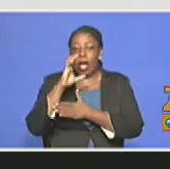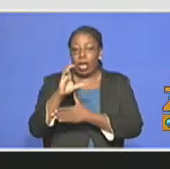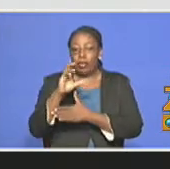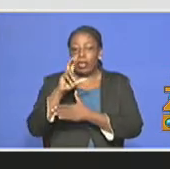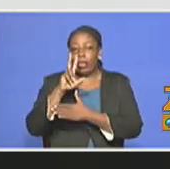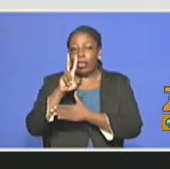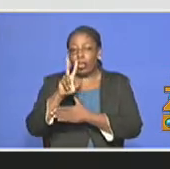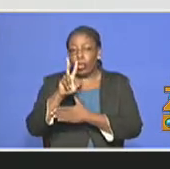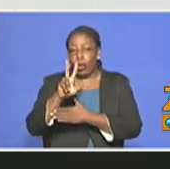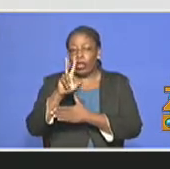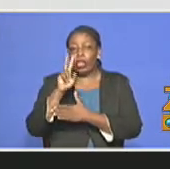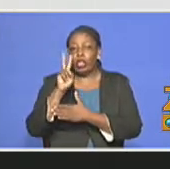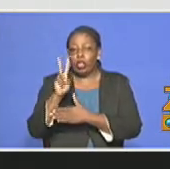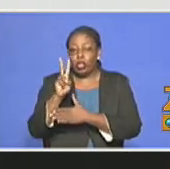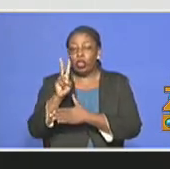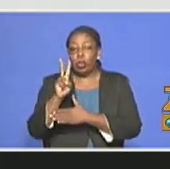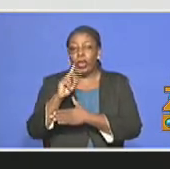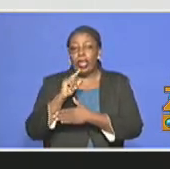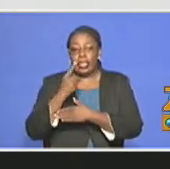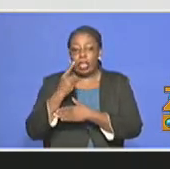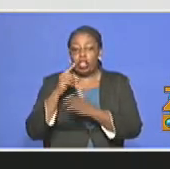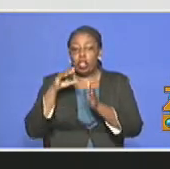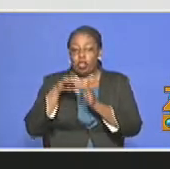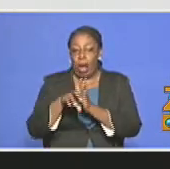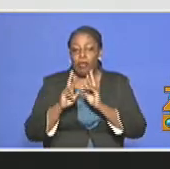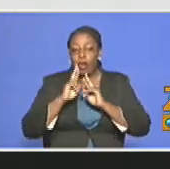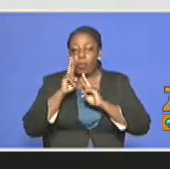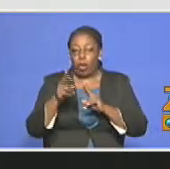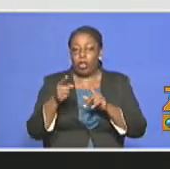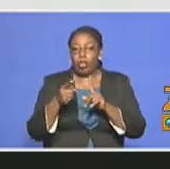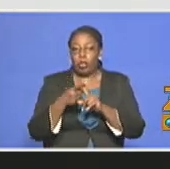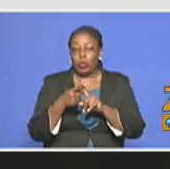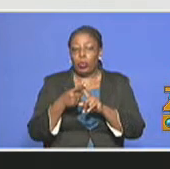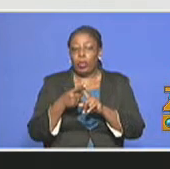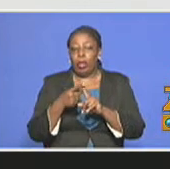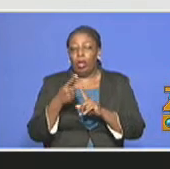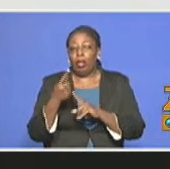18,332 incidents of major crimes reported to the police.